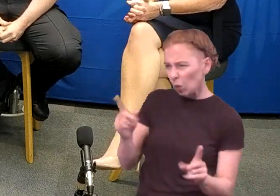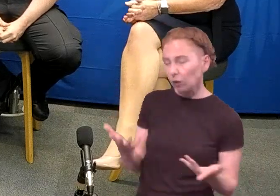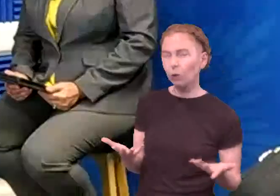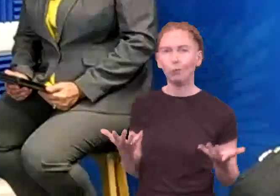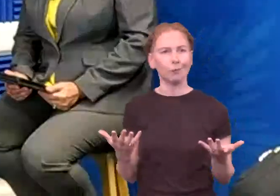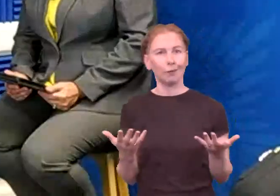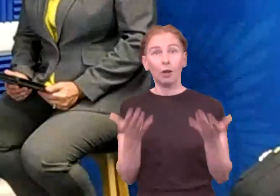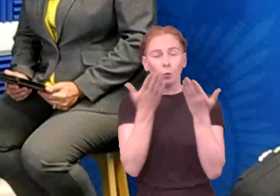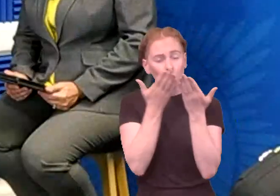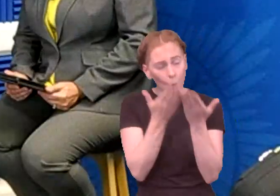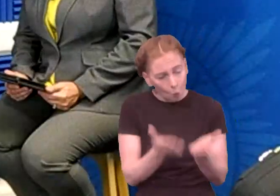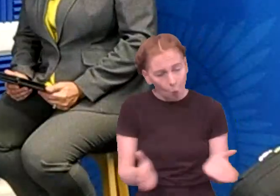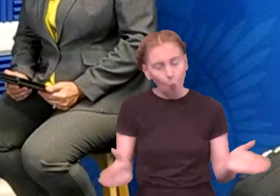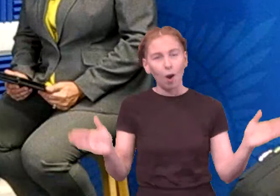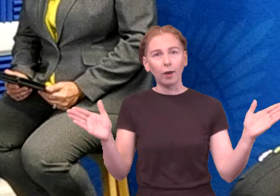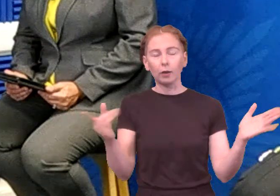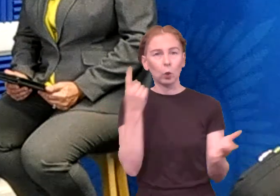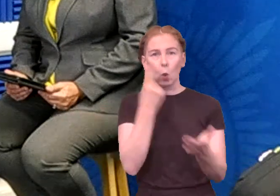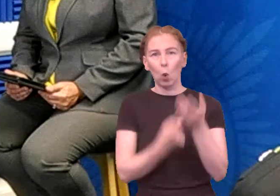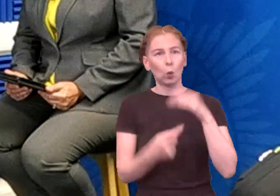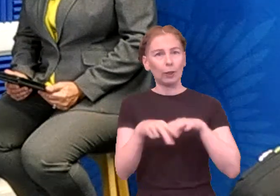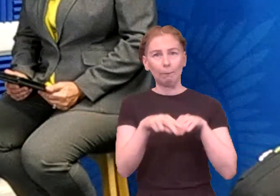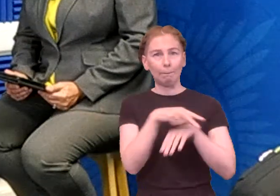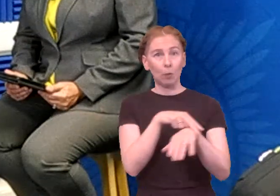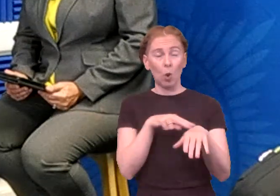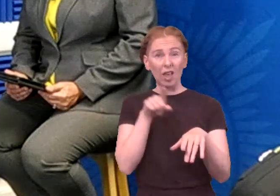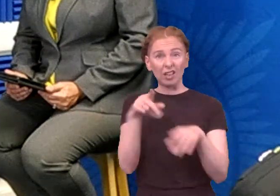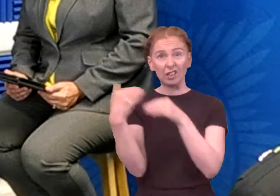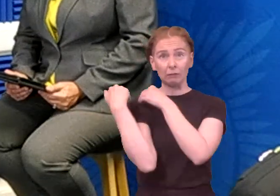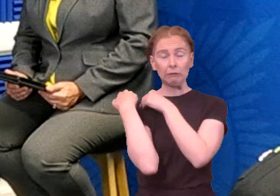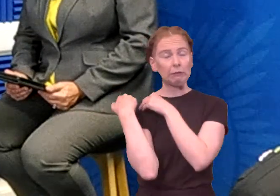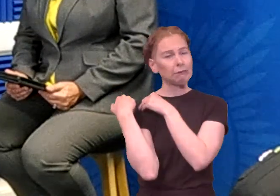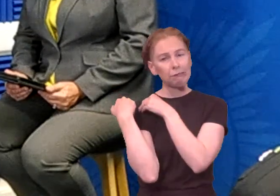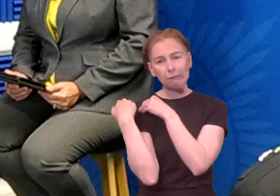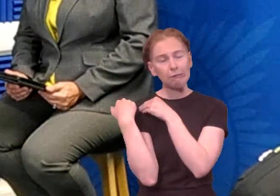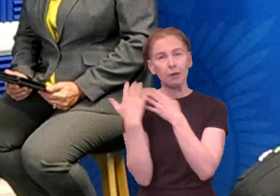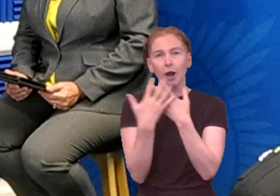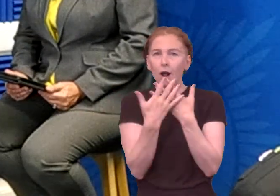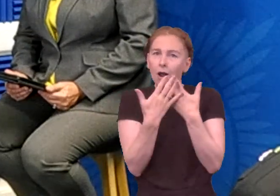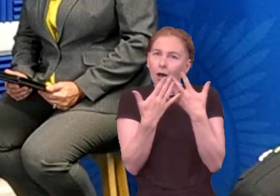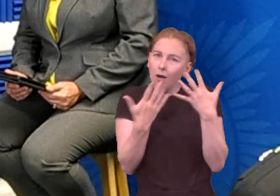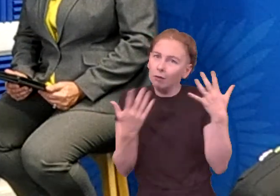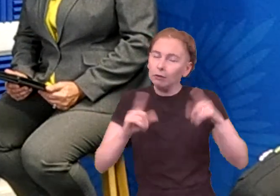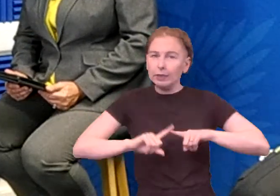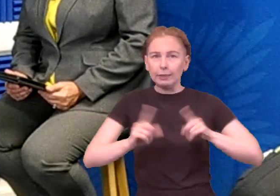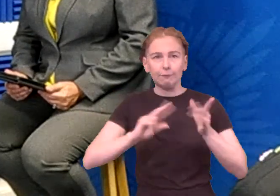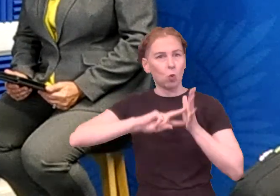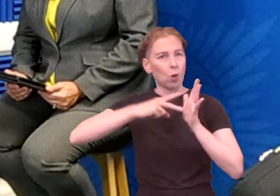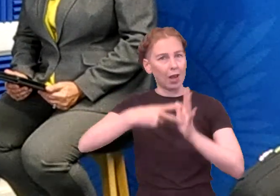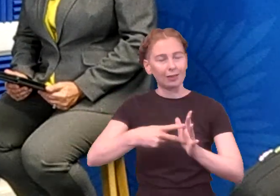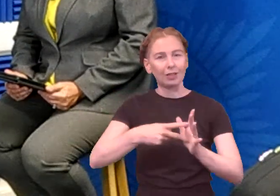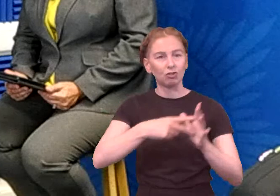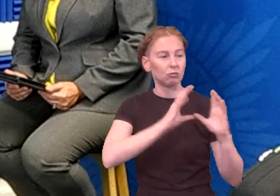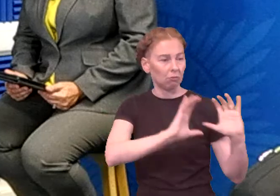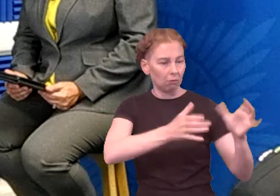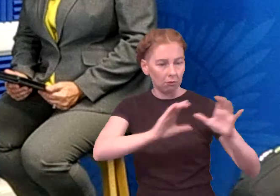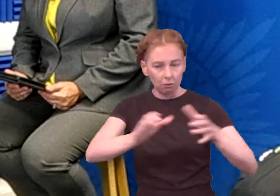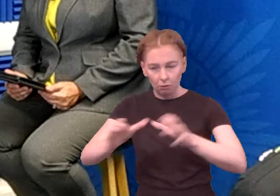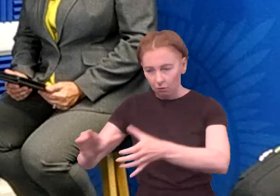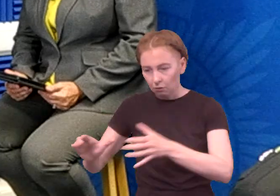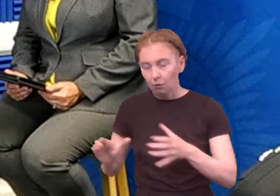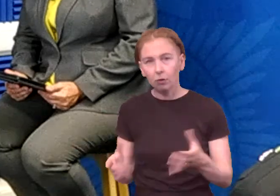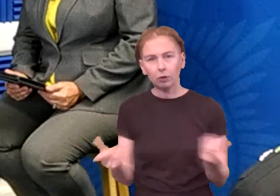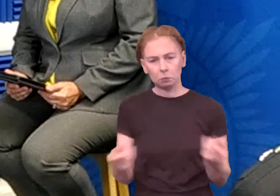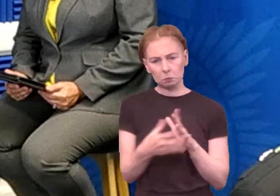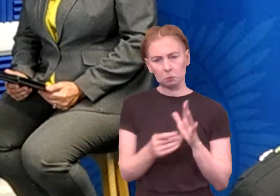issue. This is not a single agency issue. This is definitely a multi-agency approach that is needed, because why are people